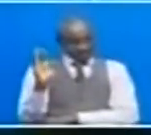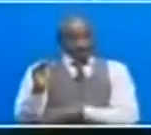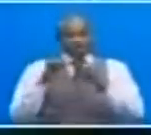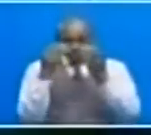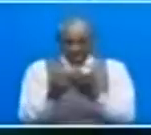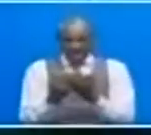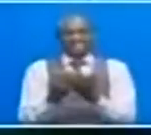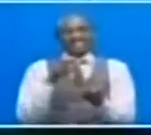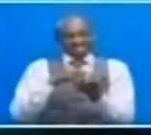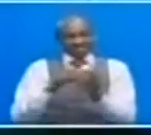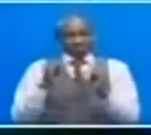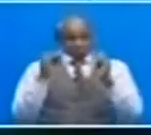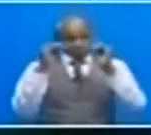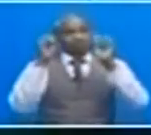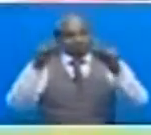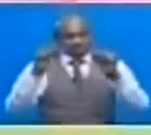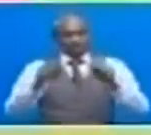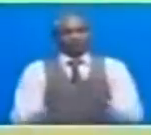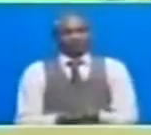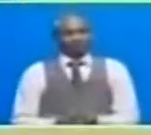world rally status.